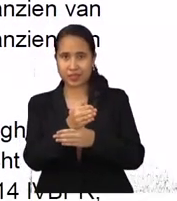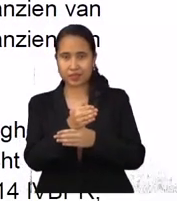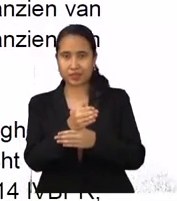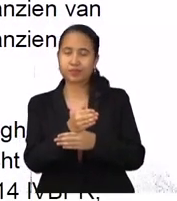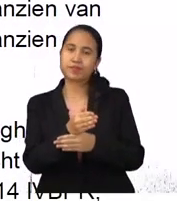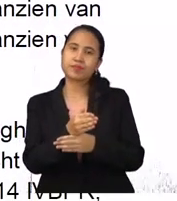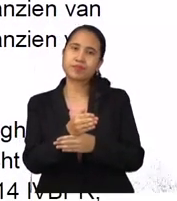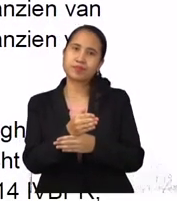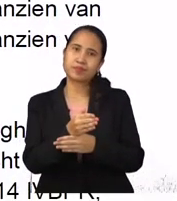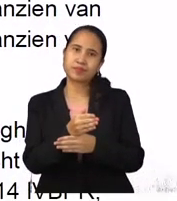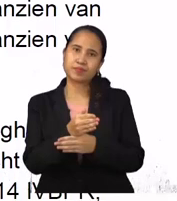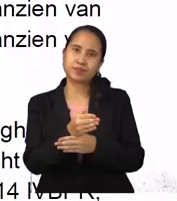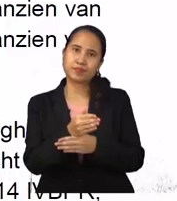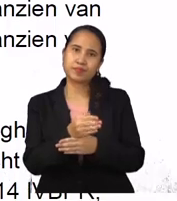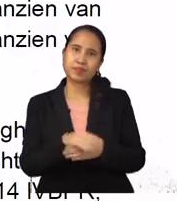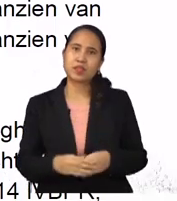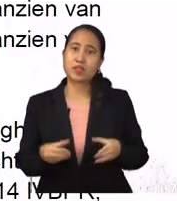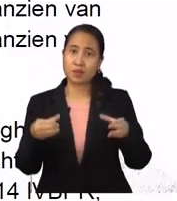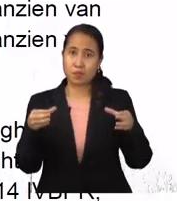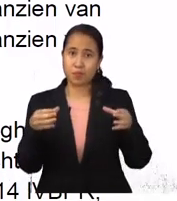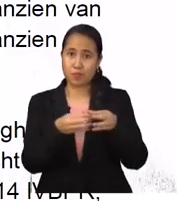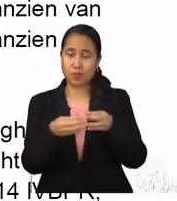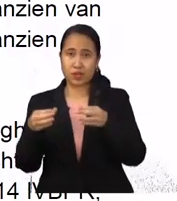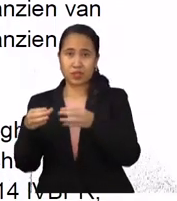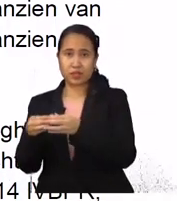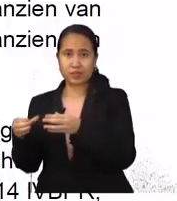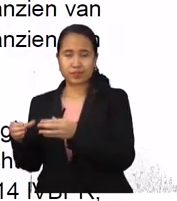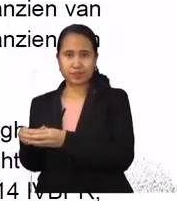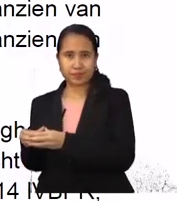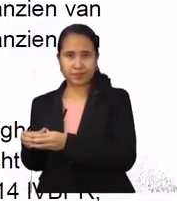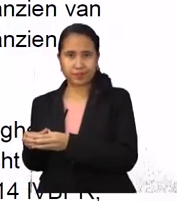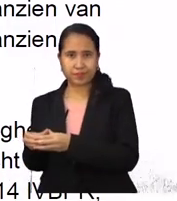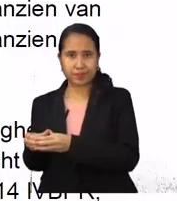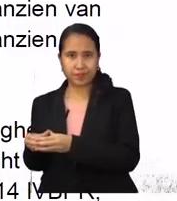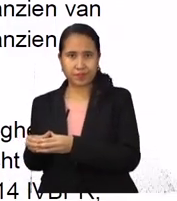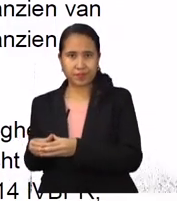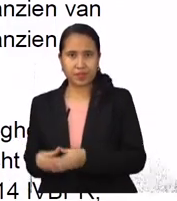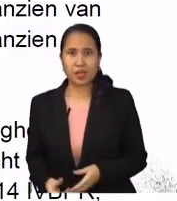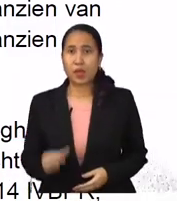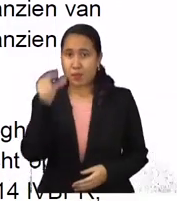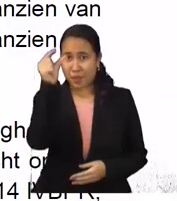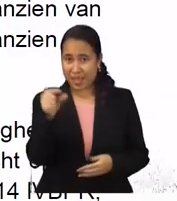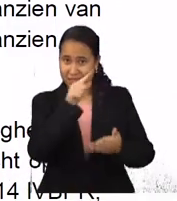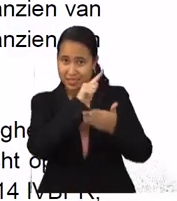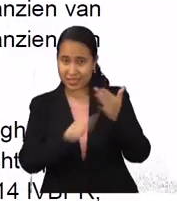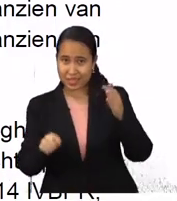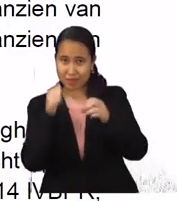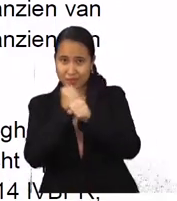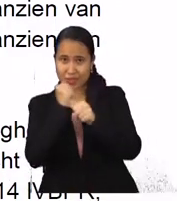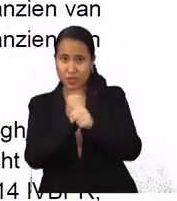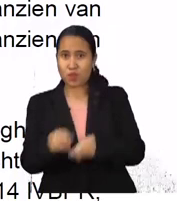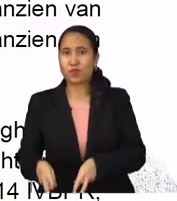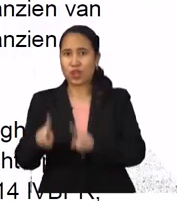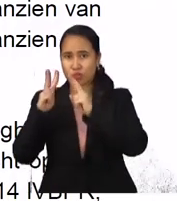paragraph, the state's parties concerned may not relieve perpetrators from personal responsibility, as has occurred